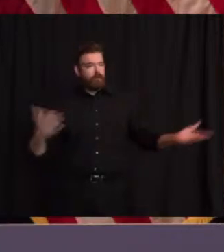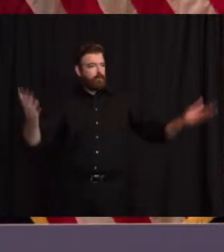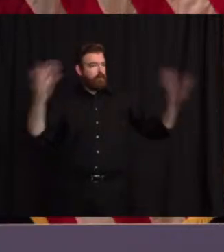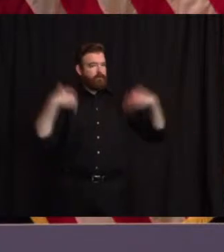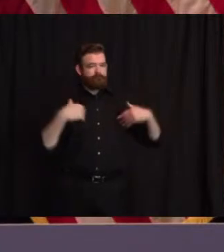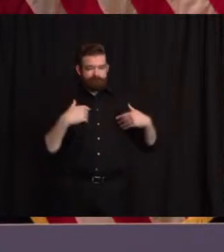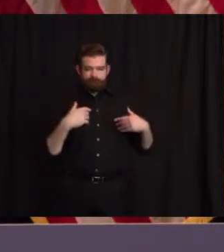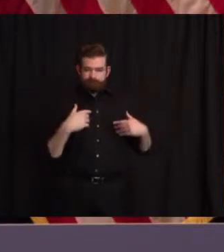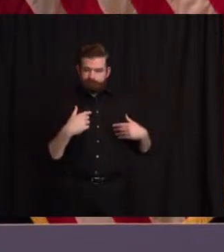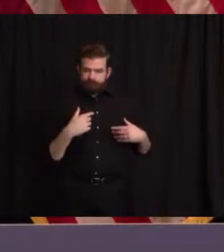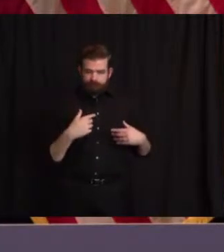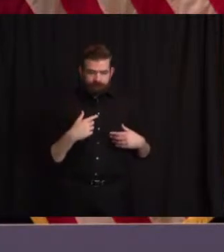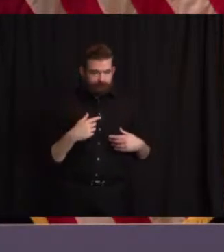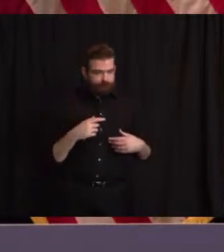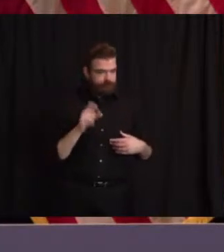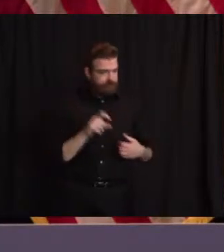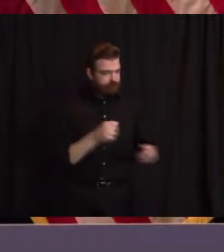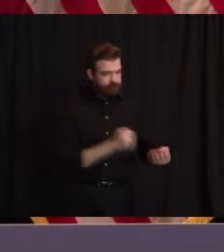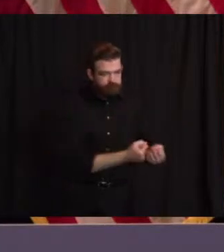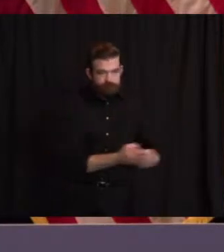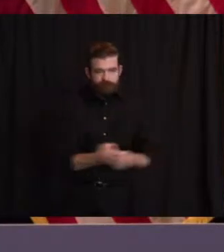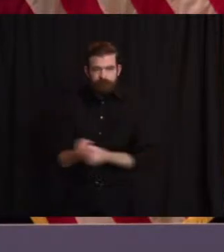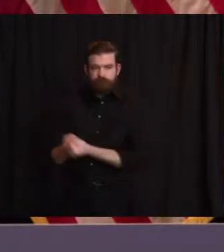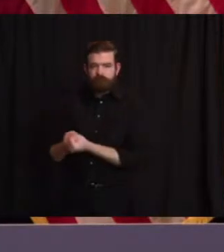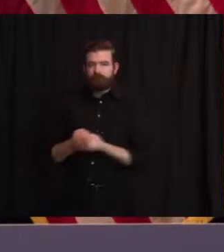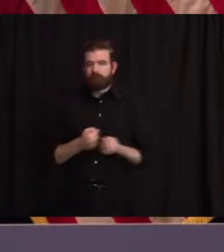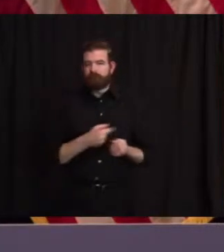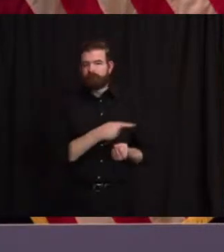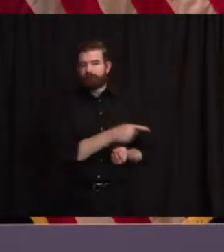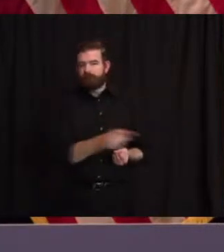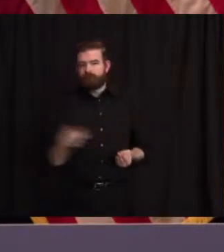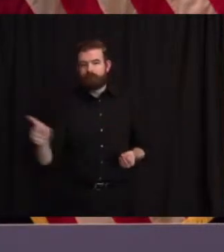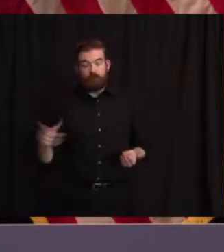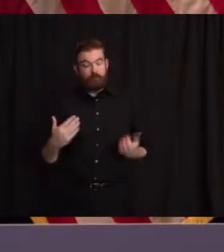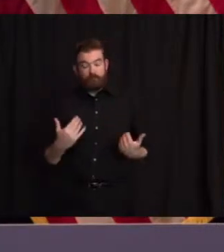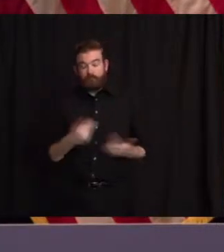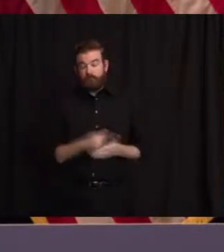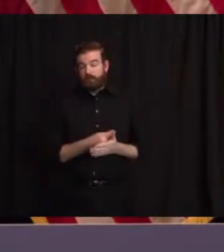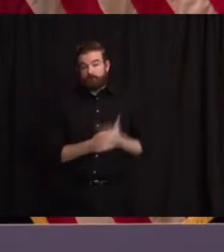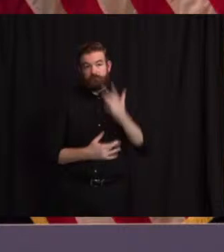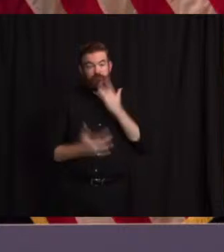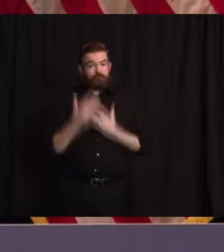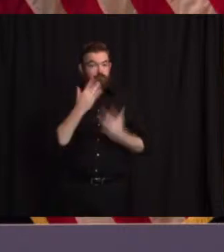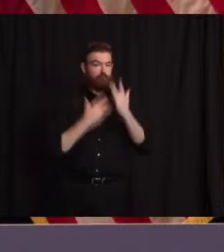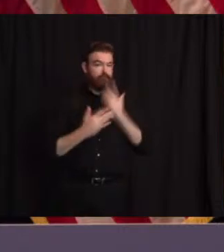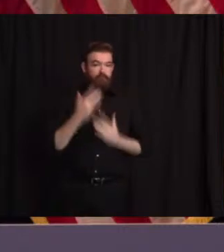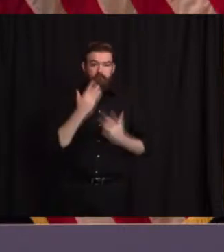resource-constrained world. We had a meeting, as I promised yesterday, Director Maples, Colonel